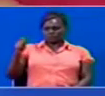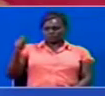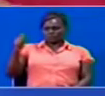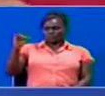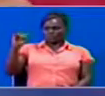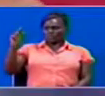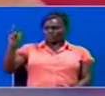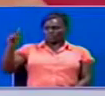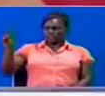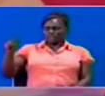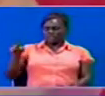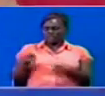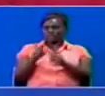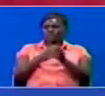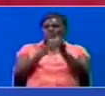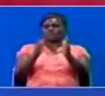and as a leader,